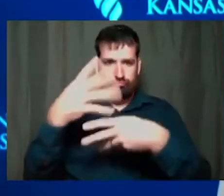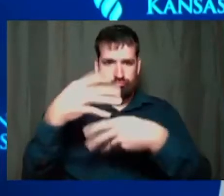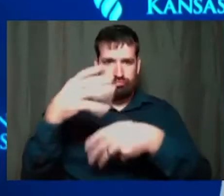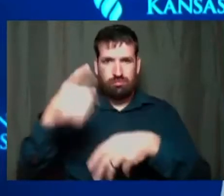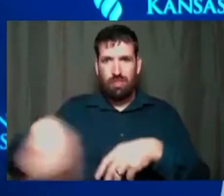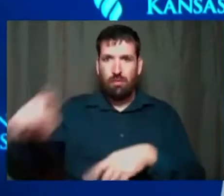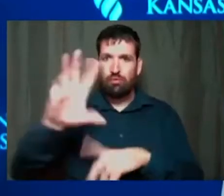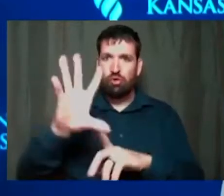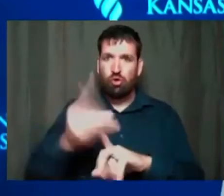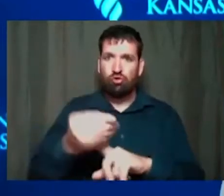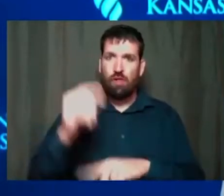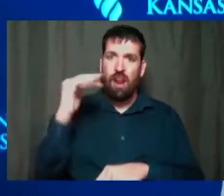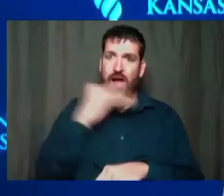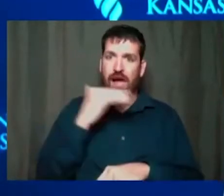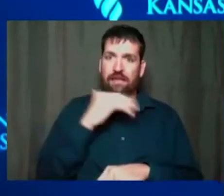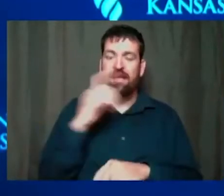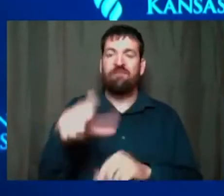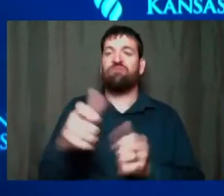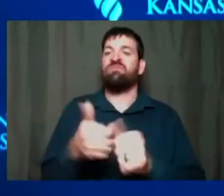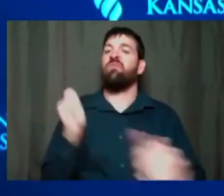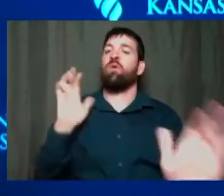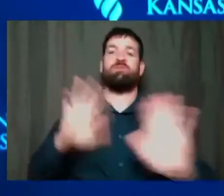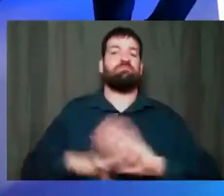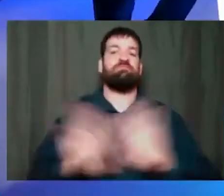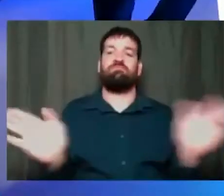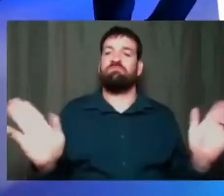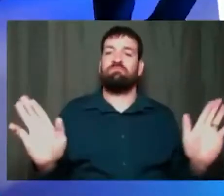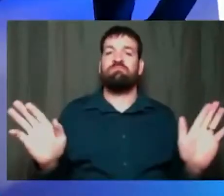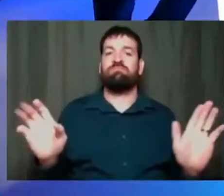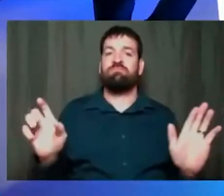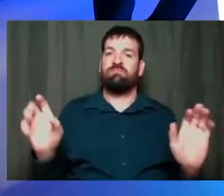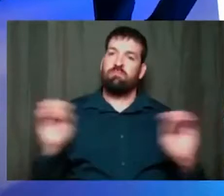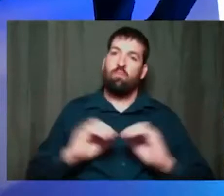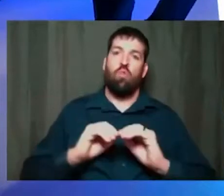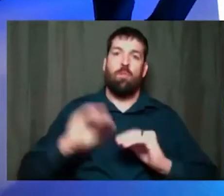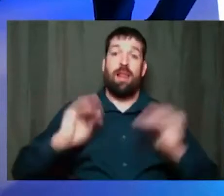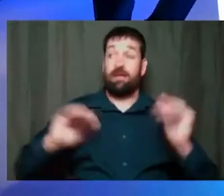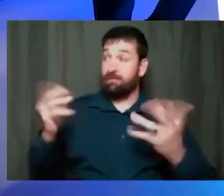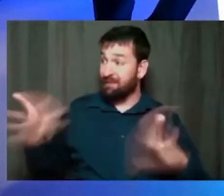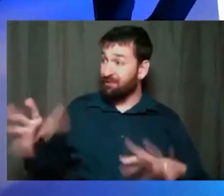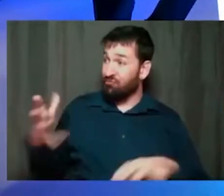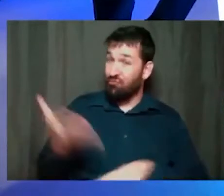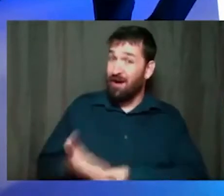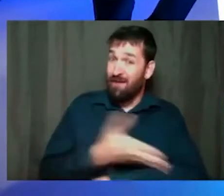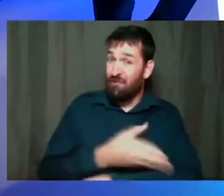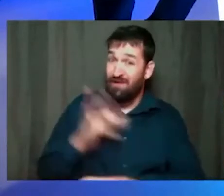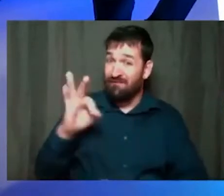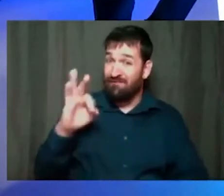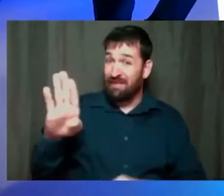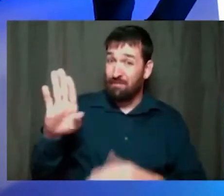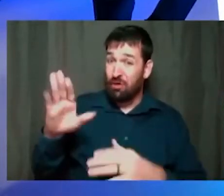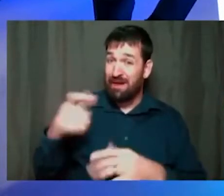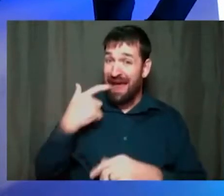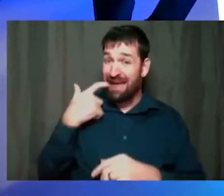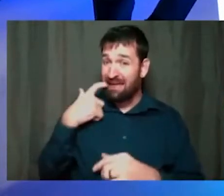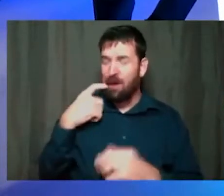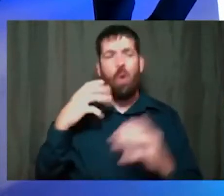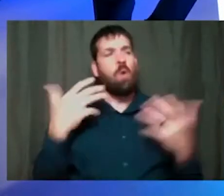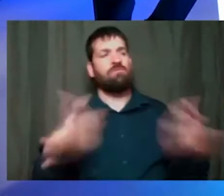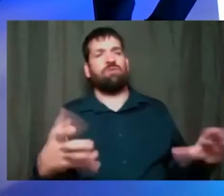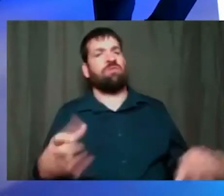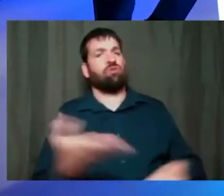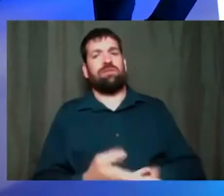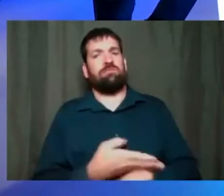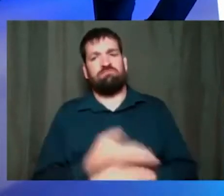have to move beyond that and try to figure out a way to have more balance in So my you're life. a recovering Facebook addict. Yeah, I'm way past recovering. I just don't do it. You did